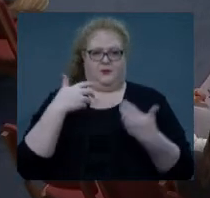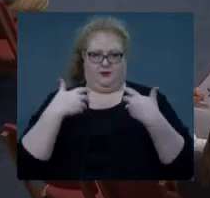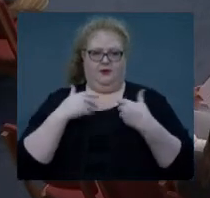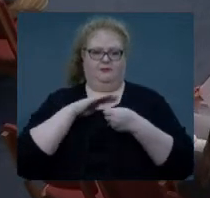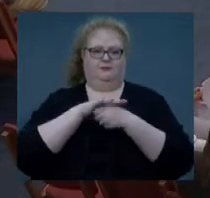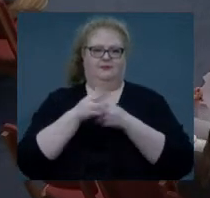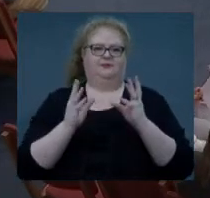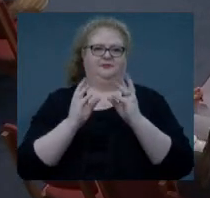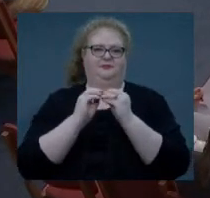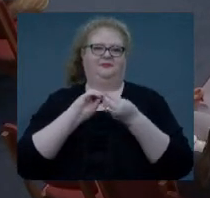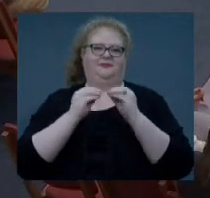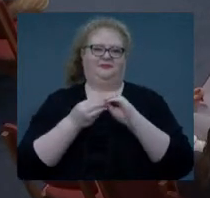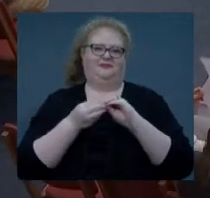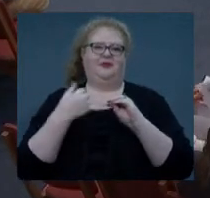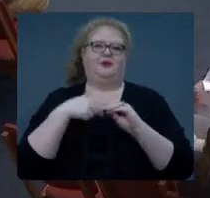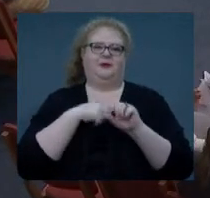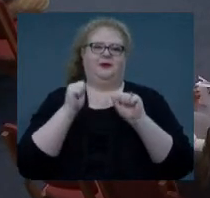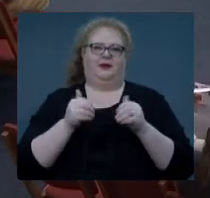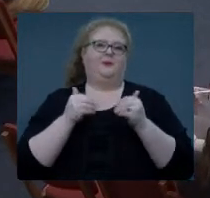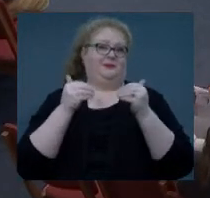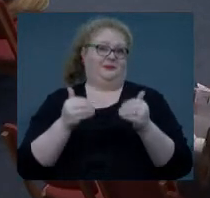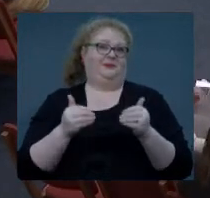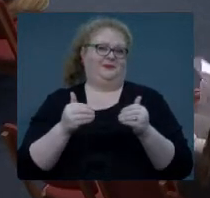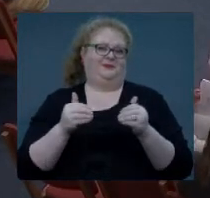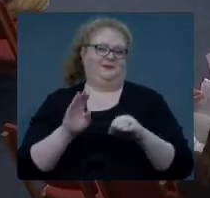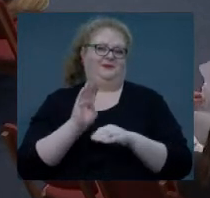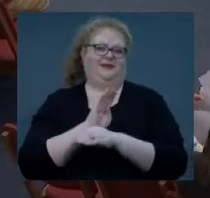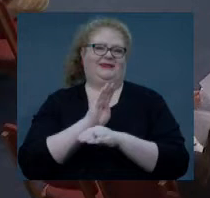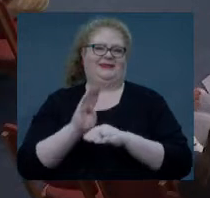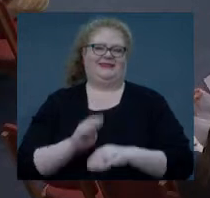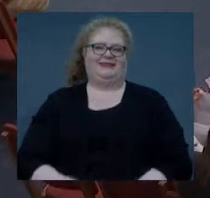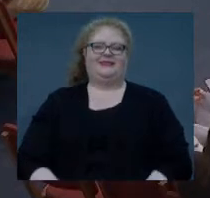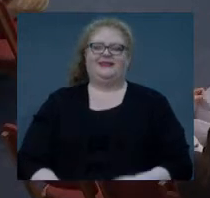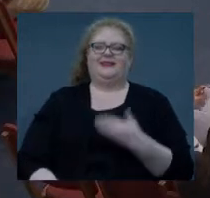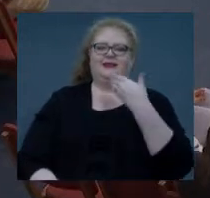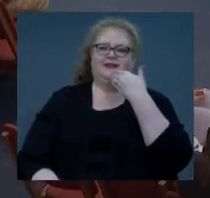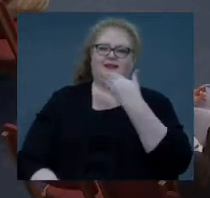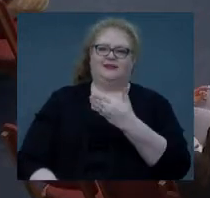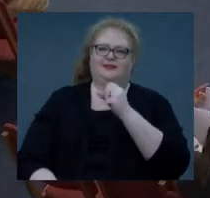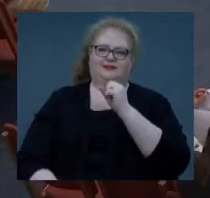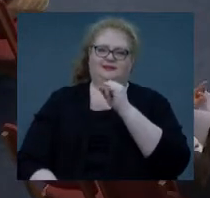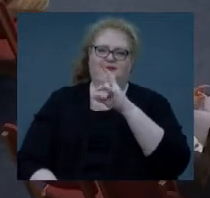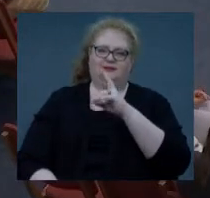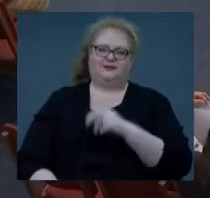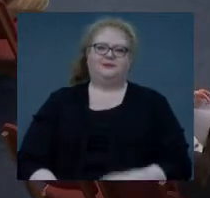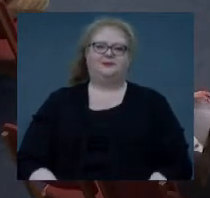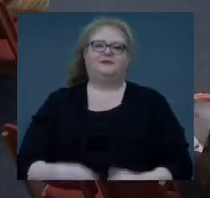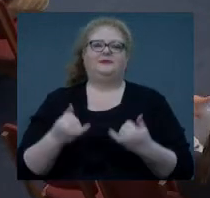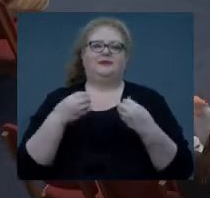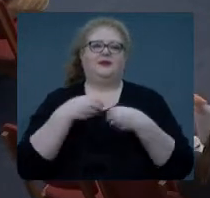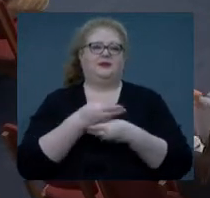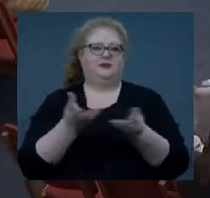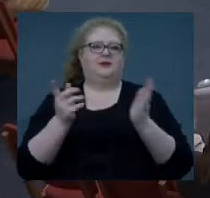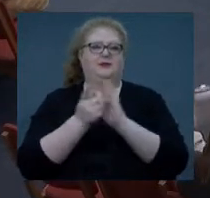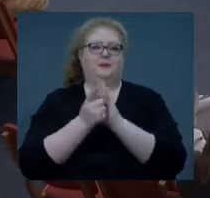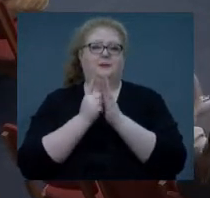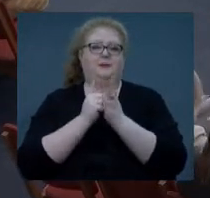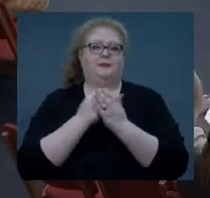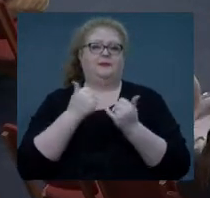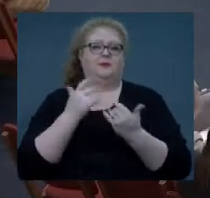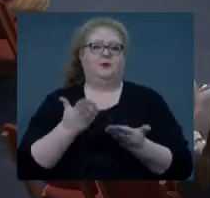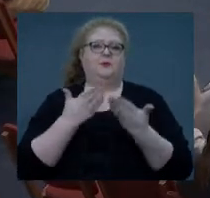quorum and are eligible to conduct business. Thank you, sir. You've been provided with the minutes. Would there be a motion they be